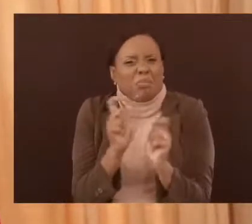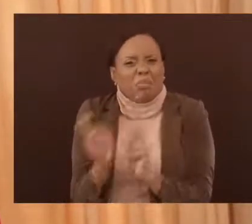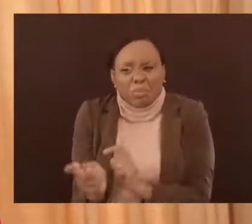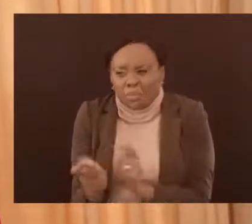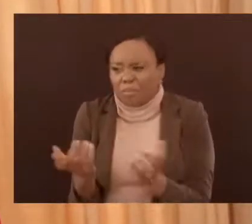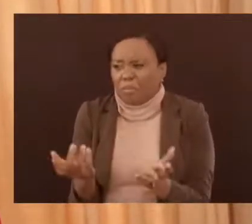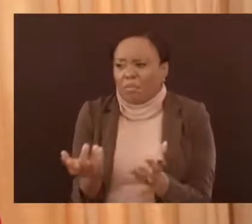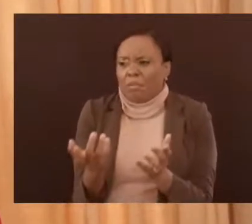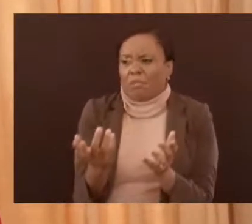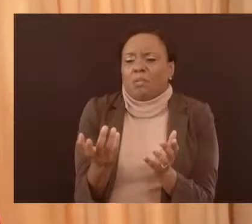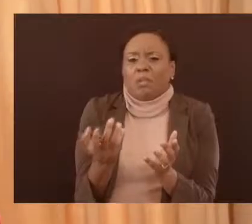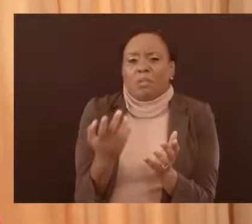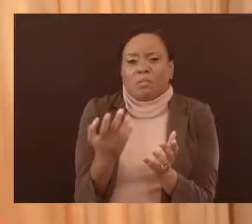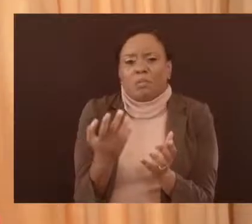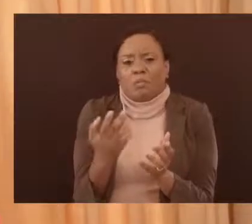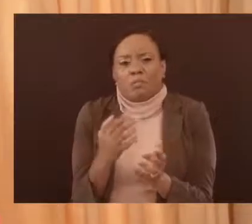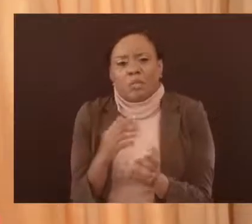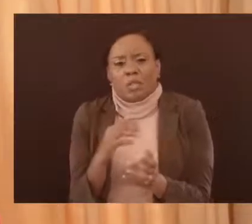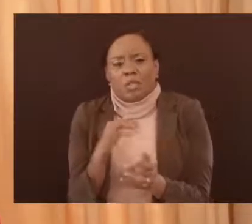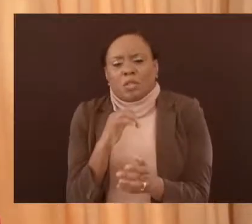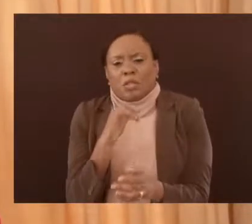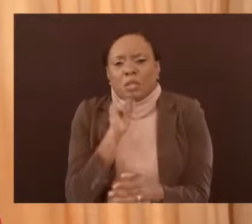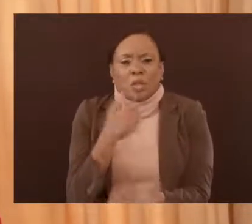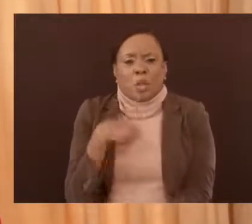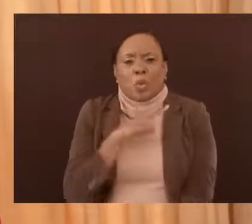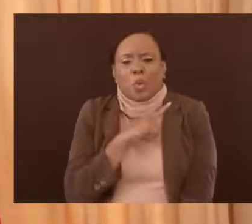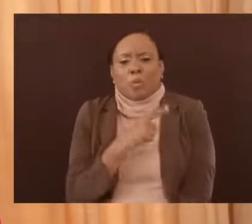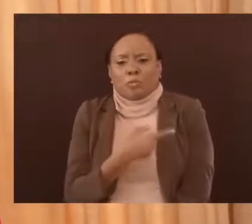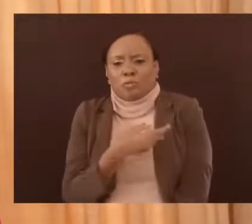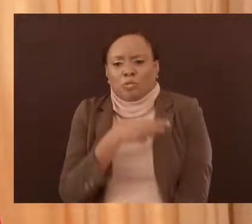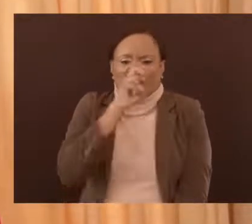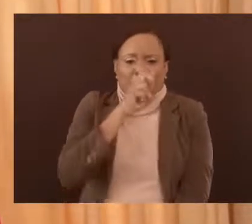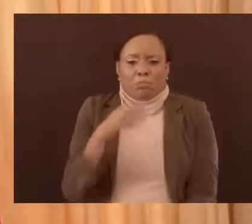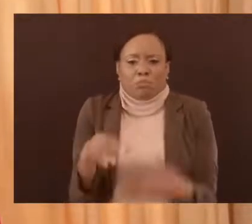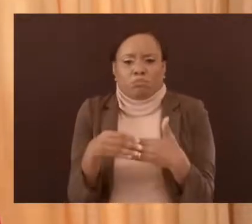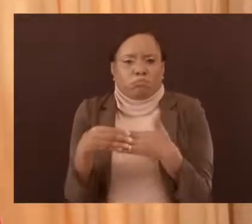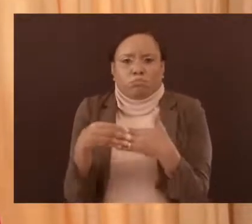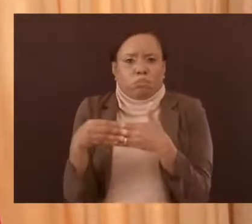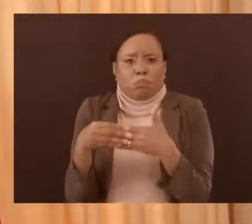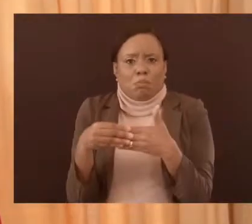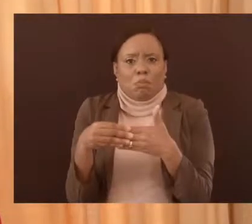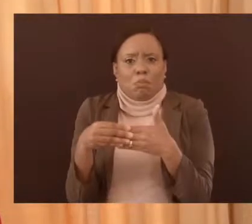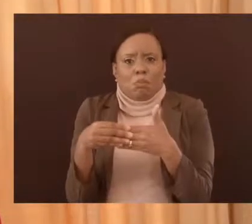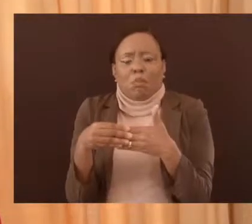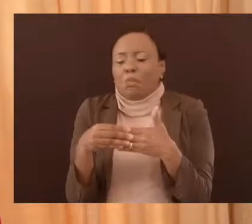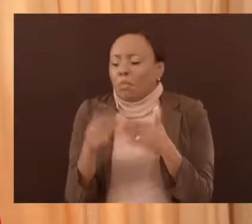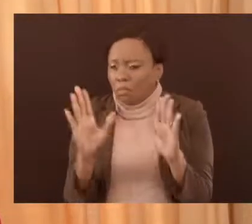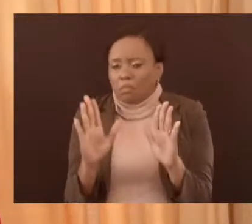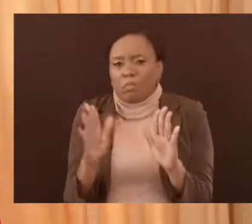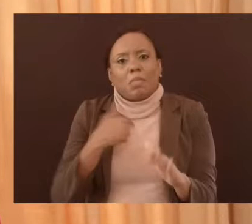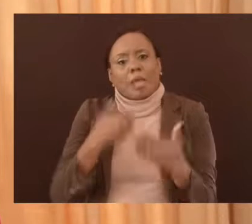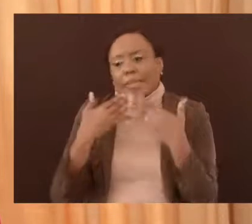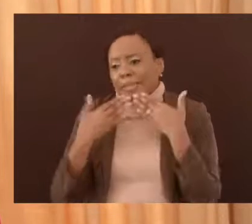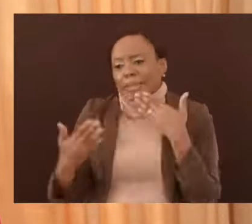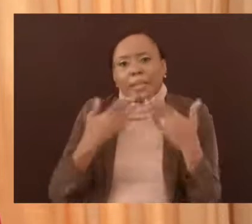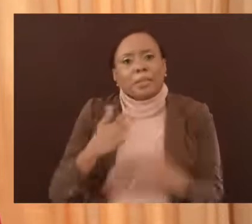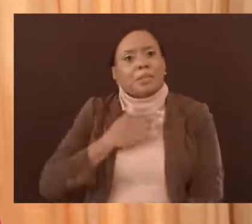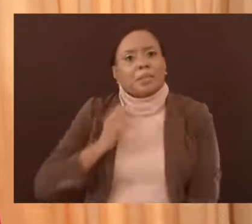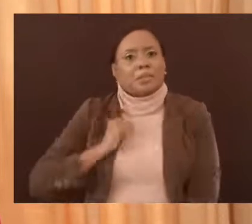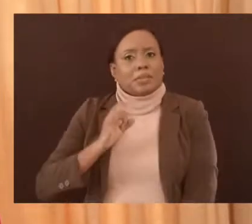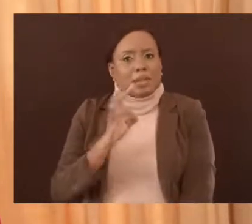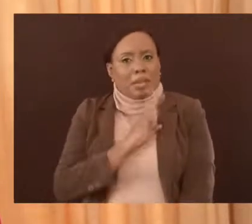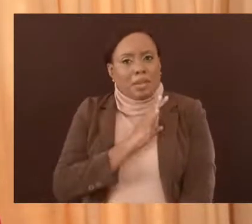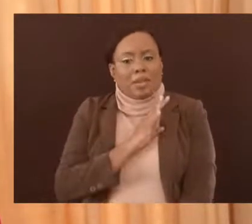that we do not appear as if we are too rigid. And I'm therefore grateful to my staff for being able to assist with making